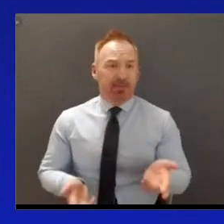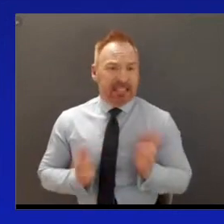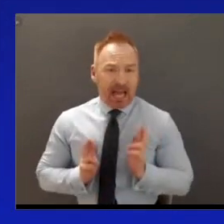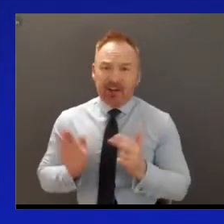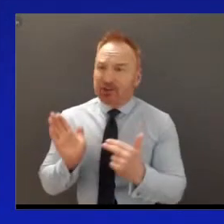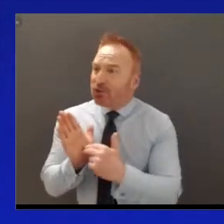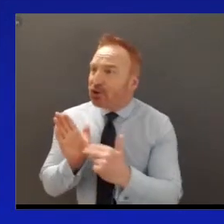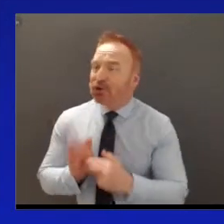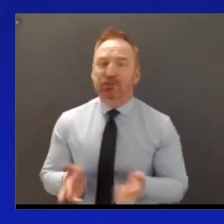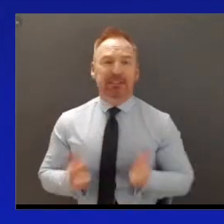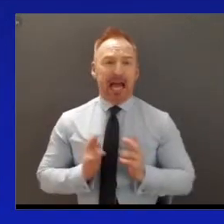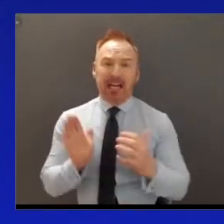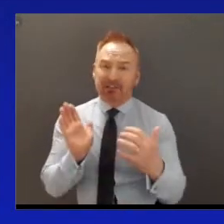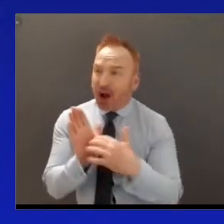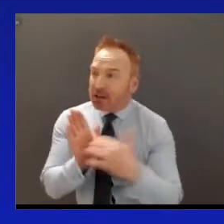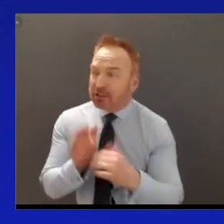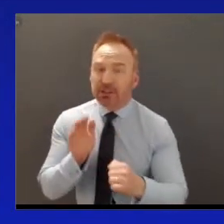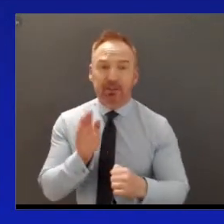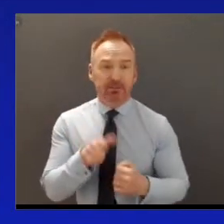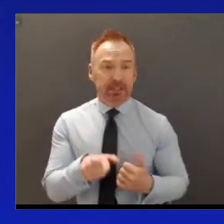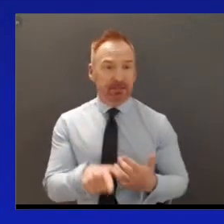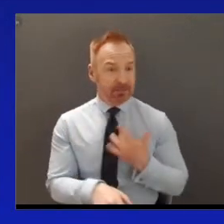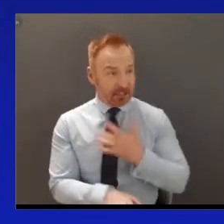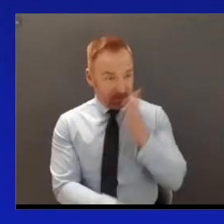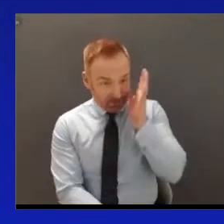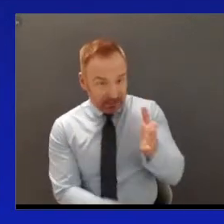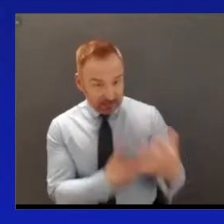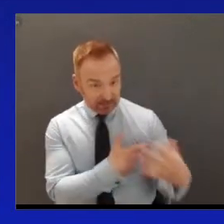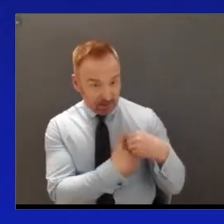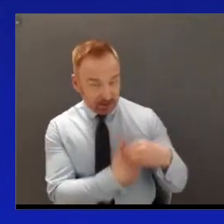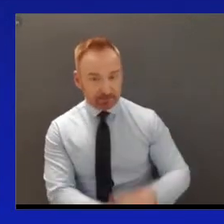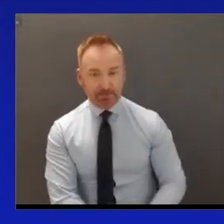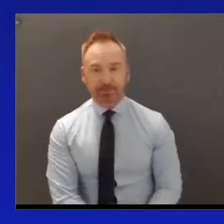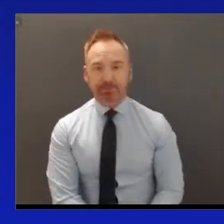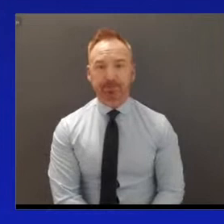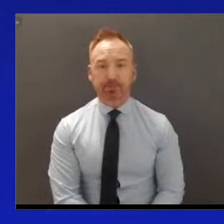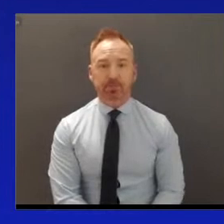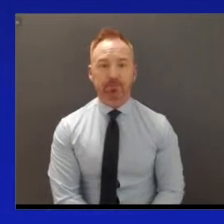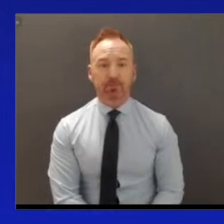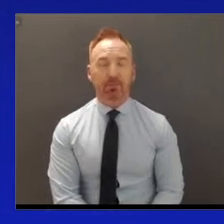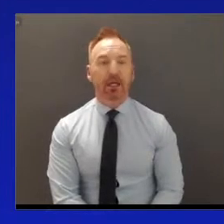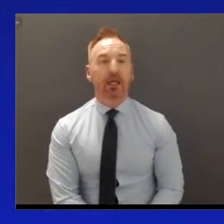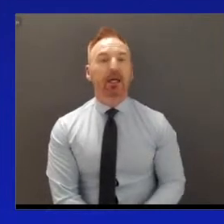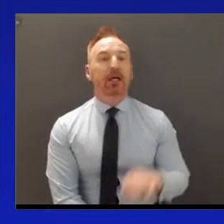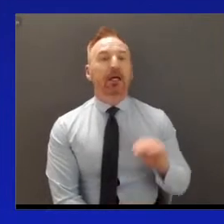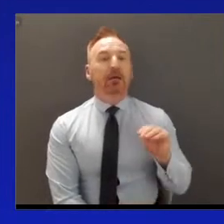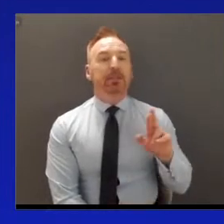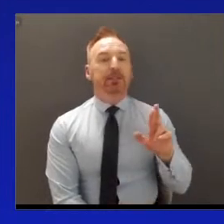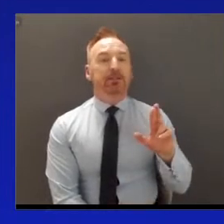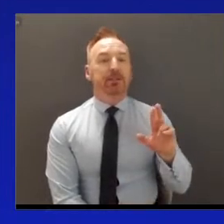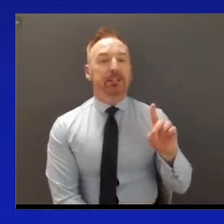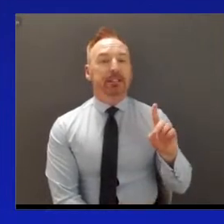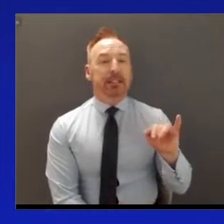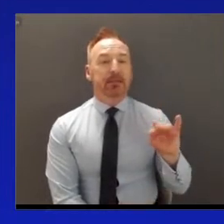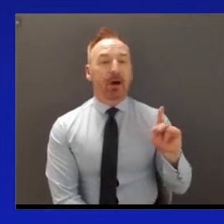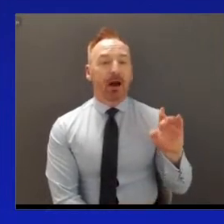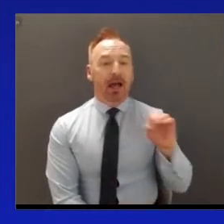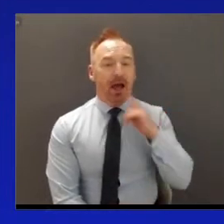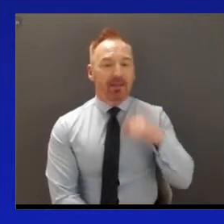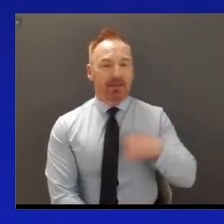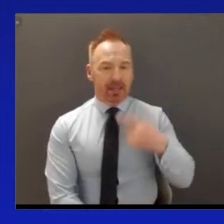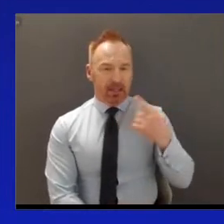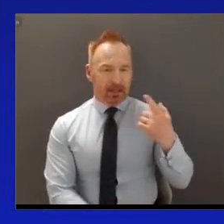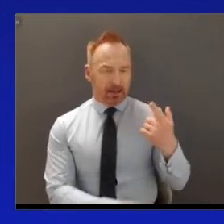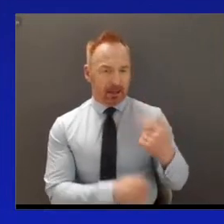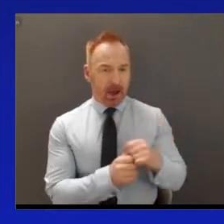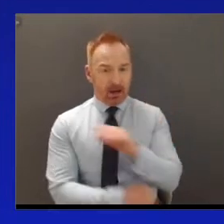useful? So currently, and maybe get into this too, because it may be questions some of your colleagues may have. We know for our 4 clinics that